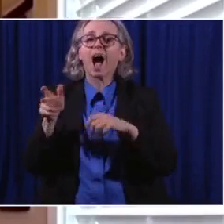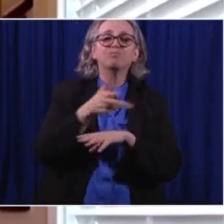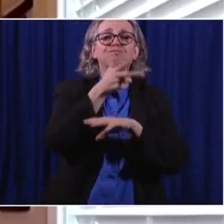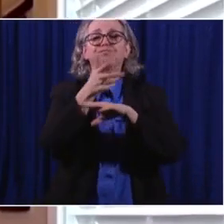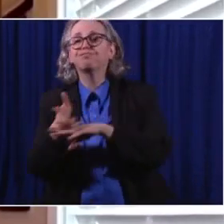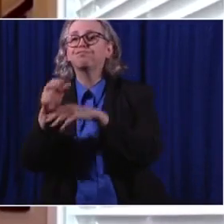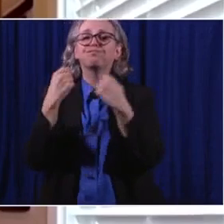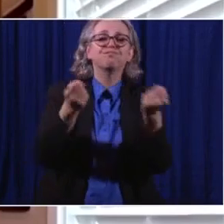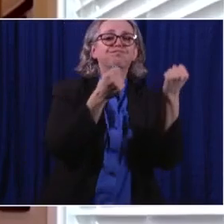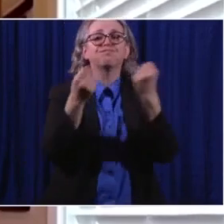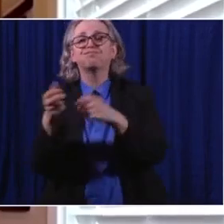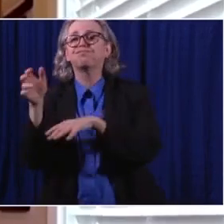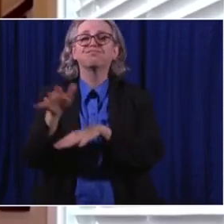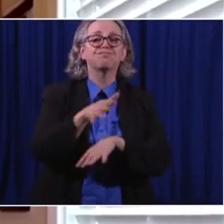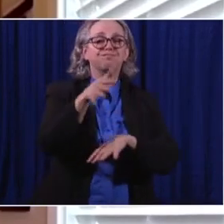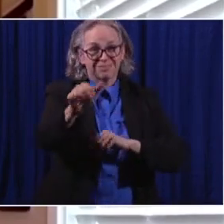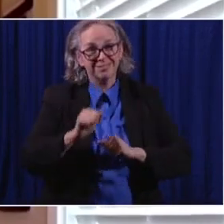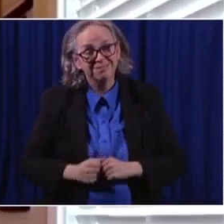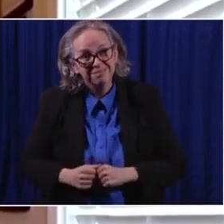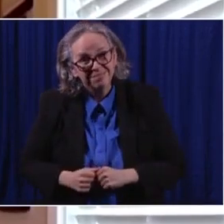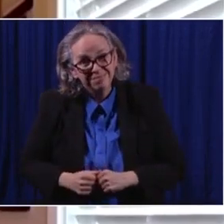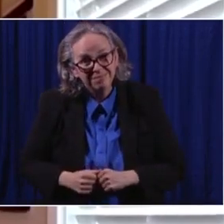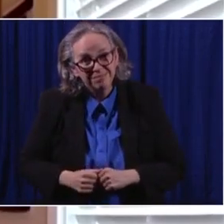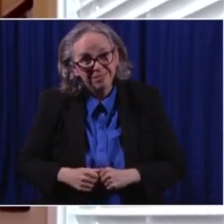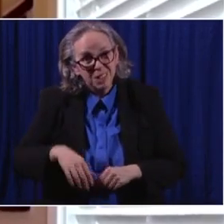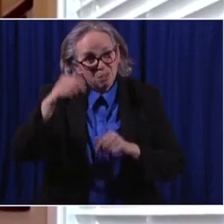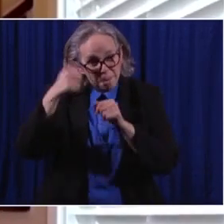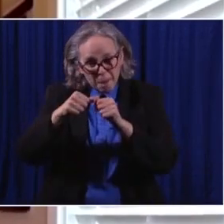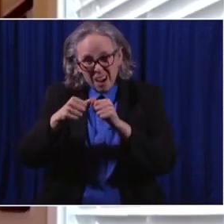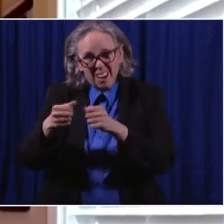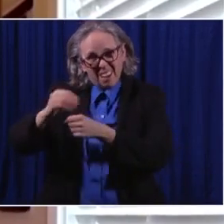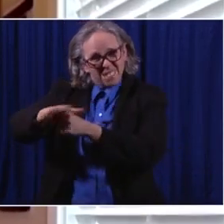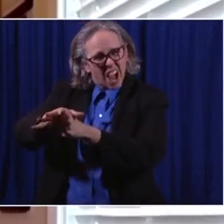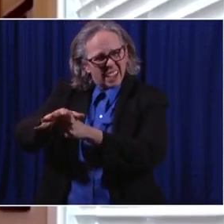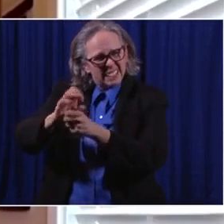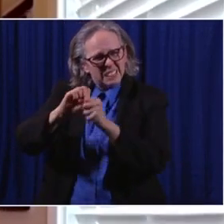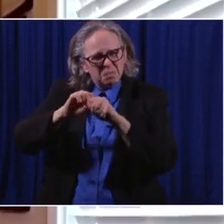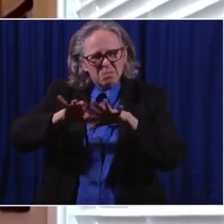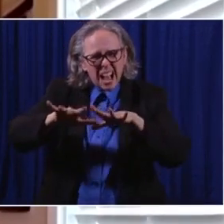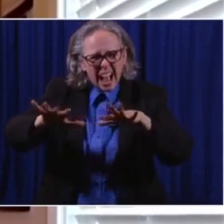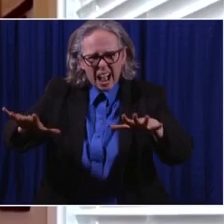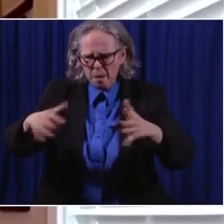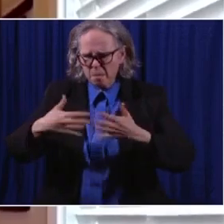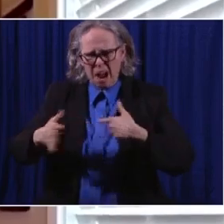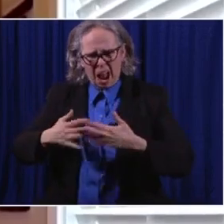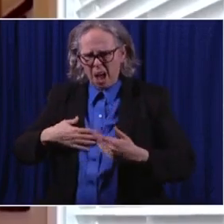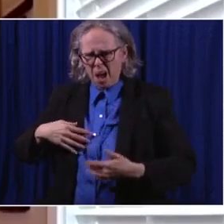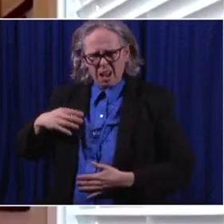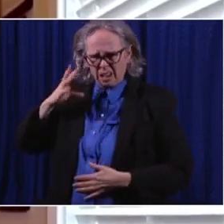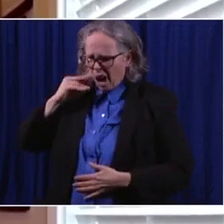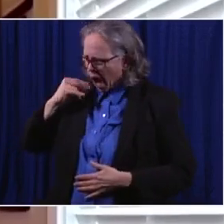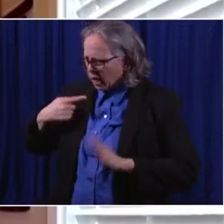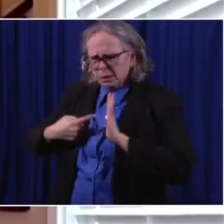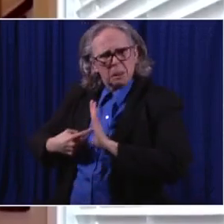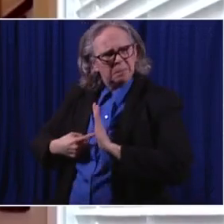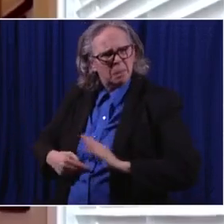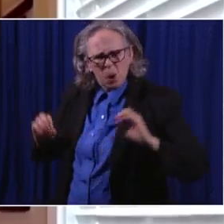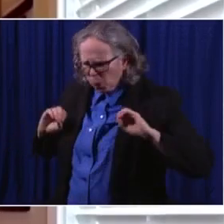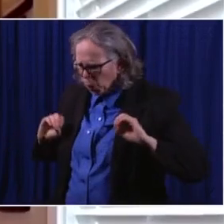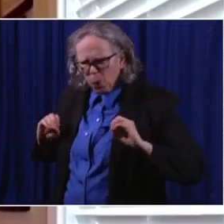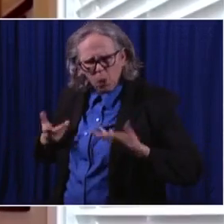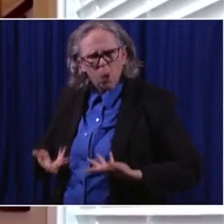spreads even when we have no symptoms. Let's work hard this holiday season to keep each other safe until